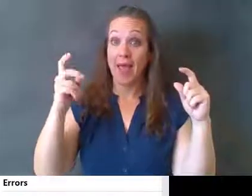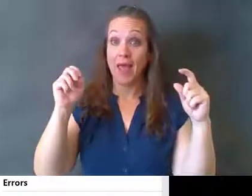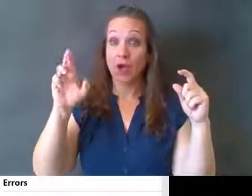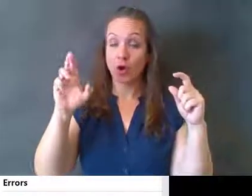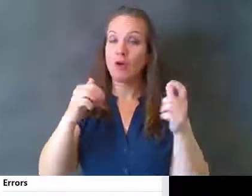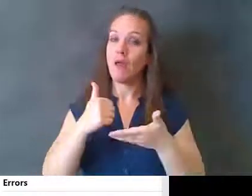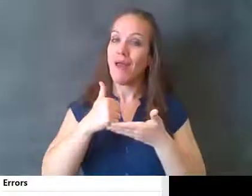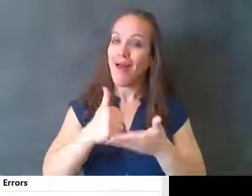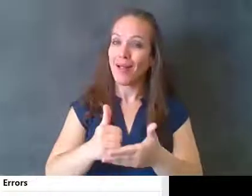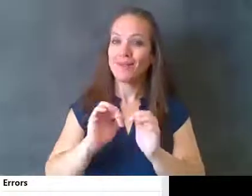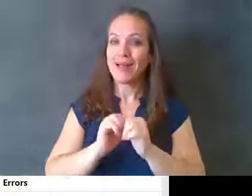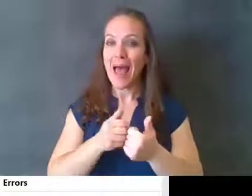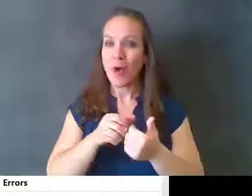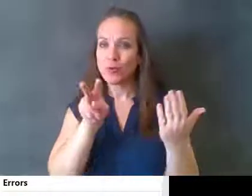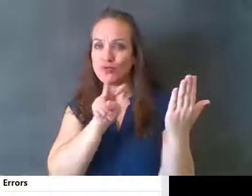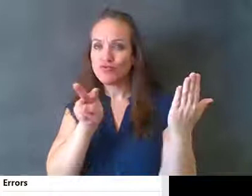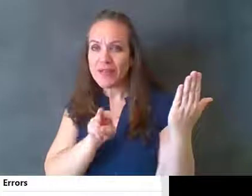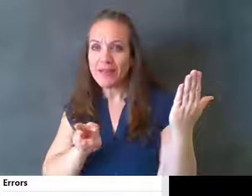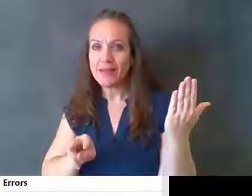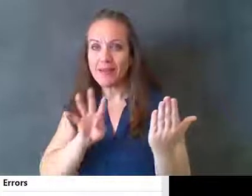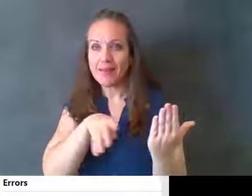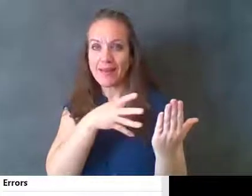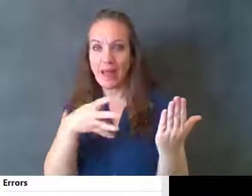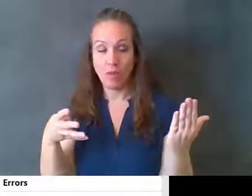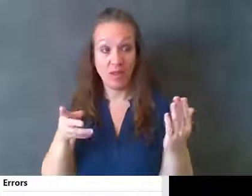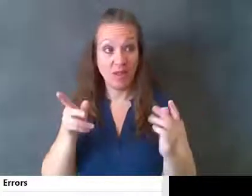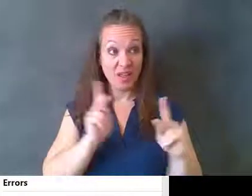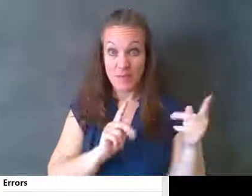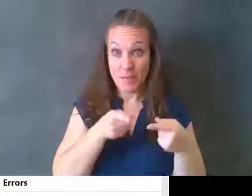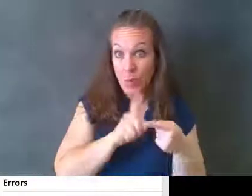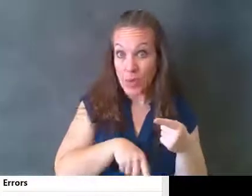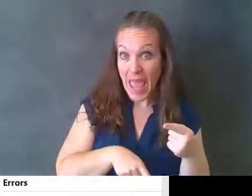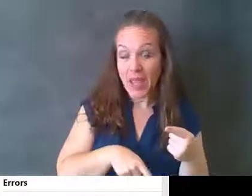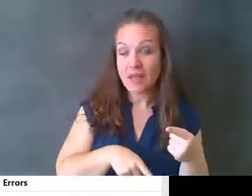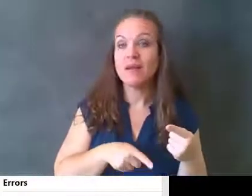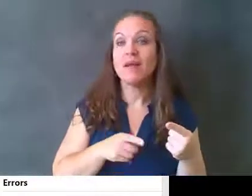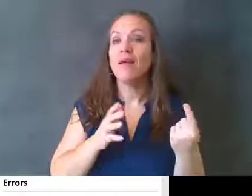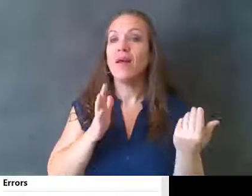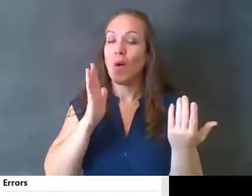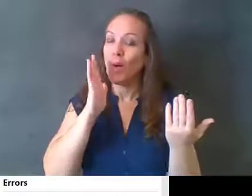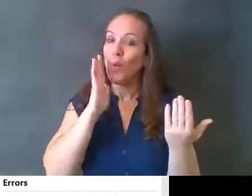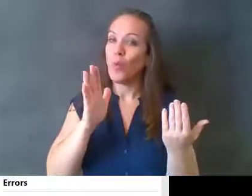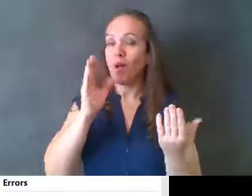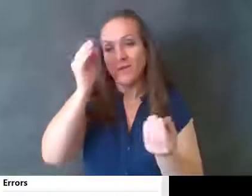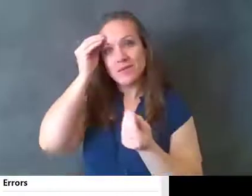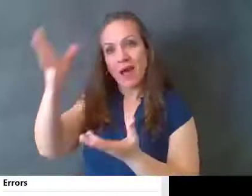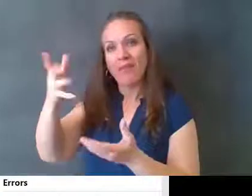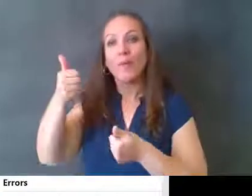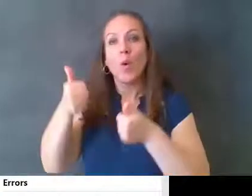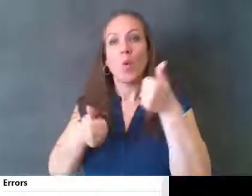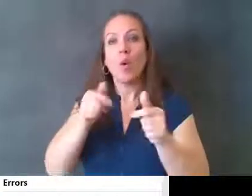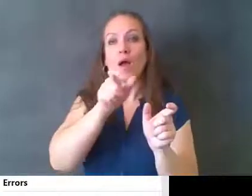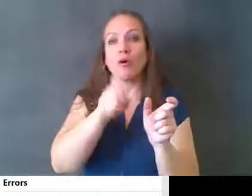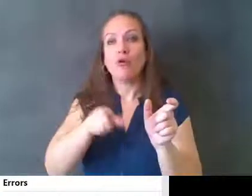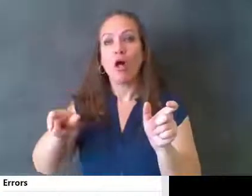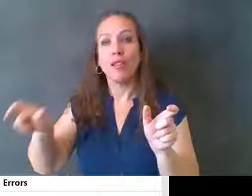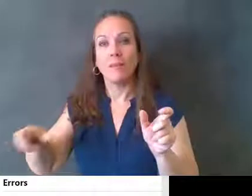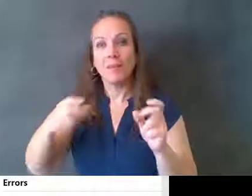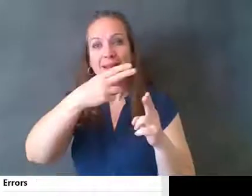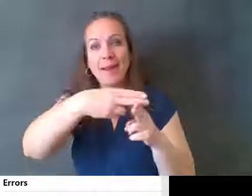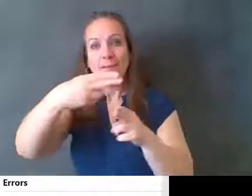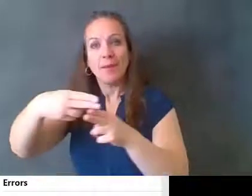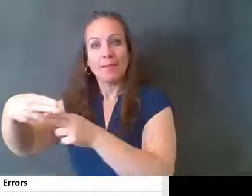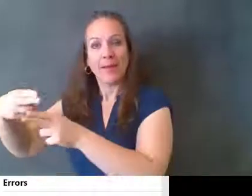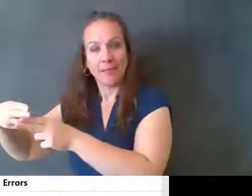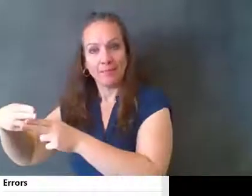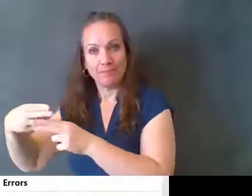the table. People who can't see the table can have column headings read aloud. And then it gives me steps to fix it on